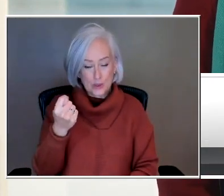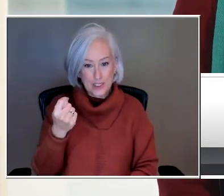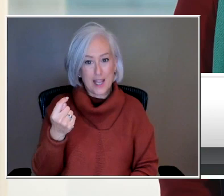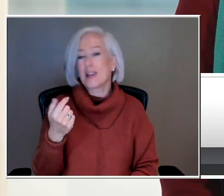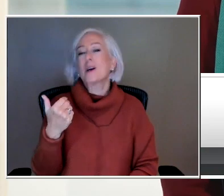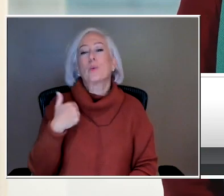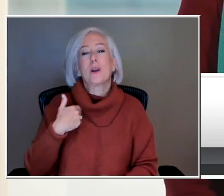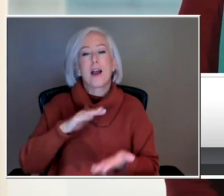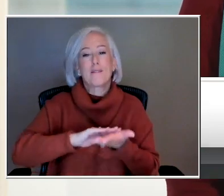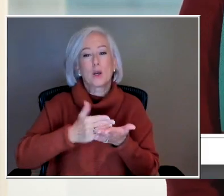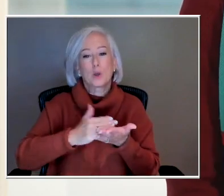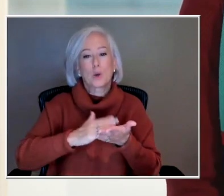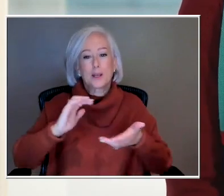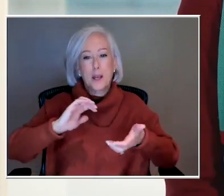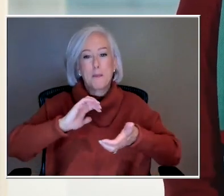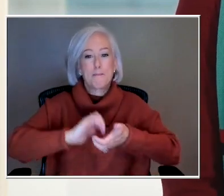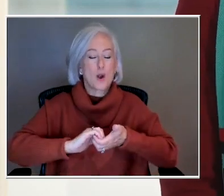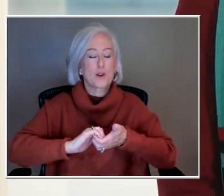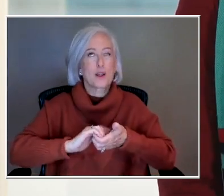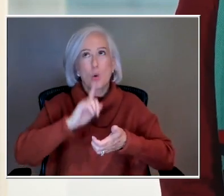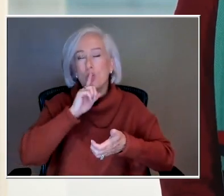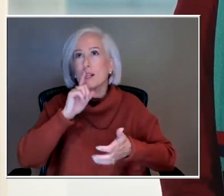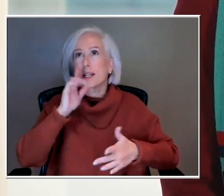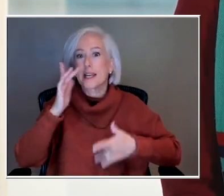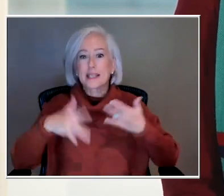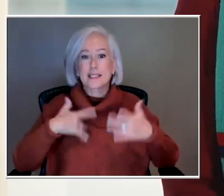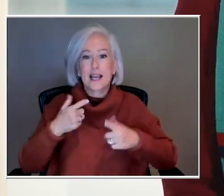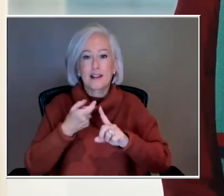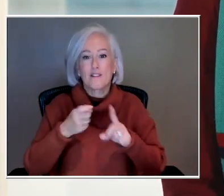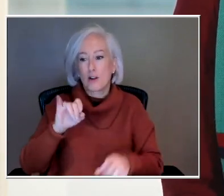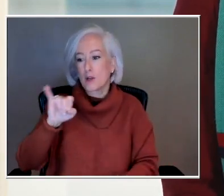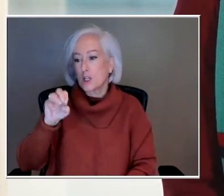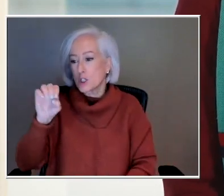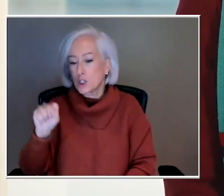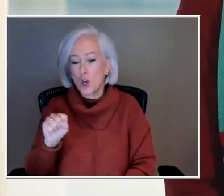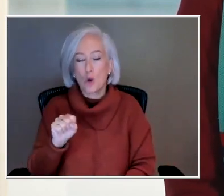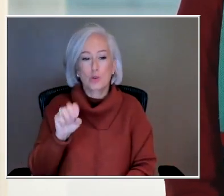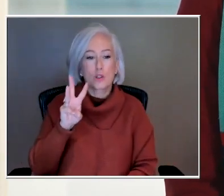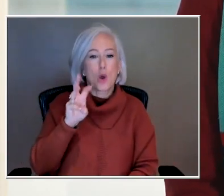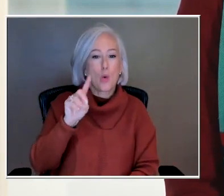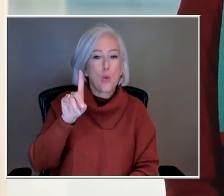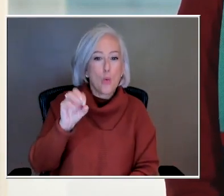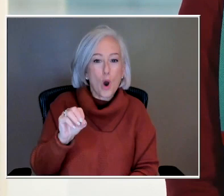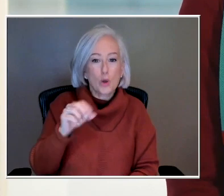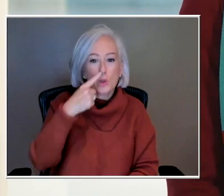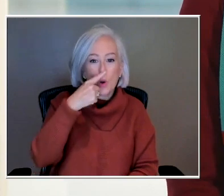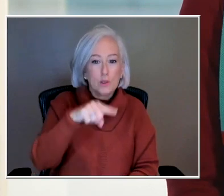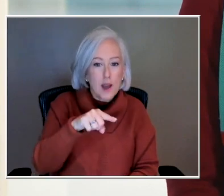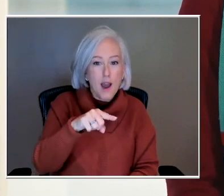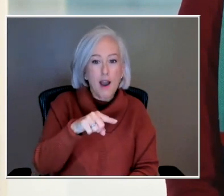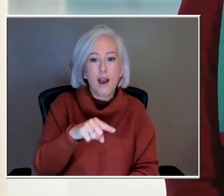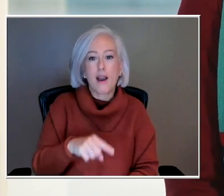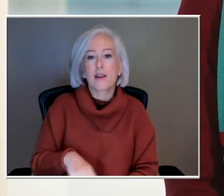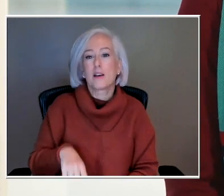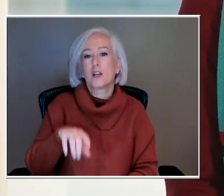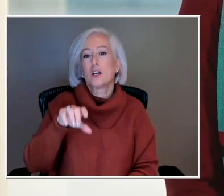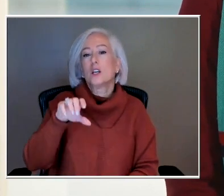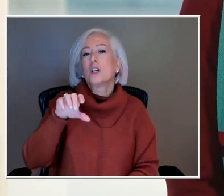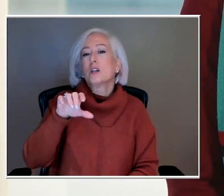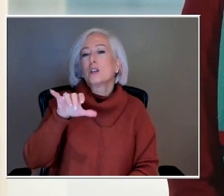And we're so fired up, from Joe's to Waldo Thai to you name it, Yoli's Tortilla. We have an announcement coming